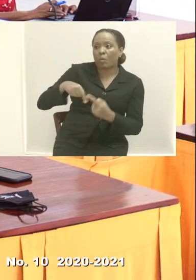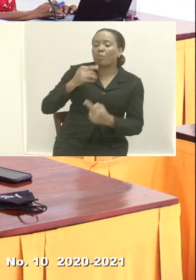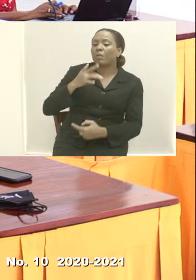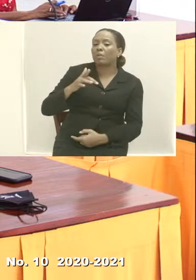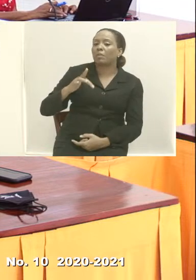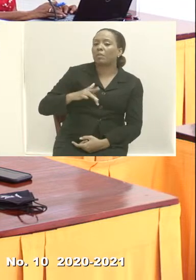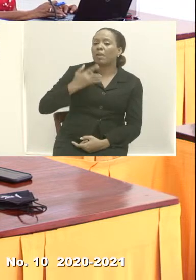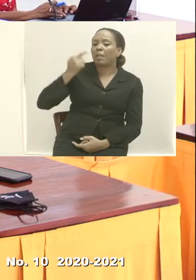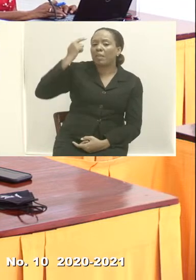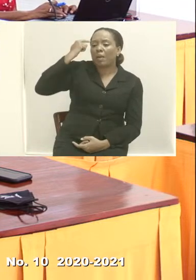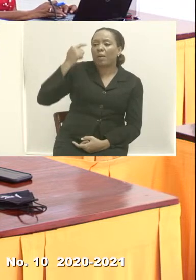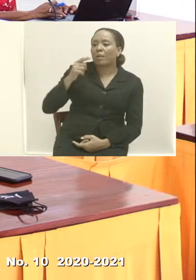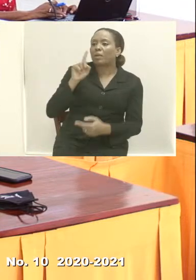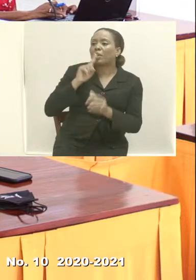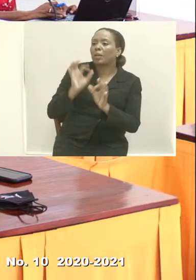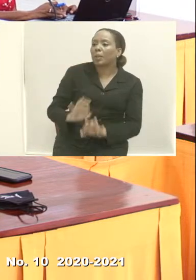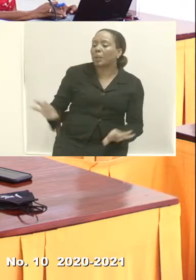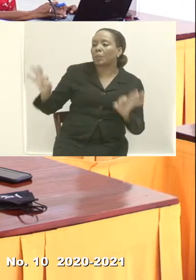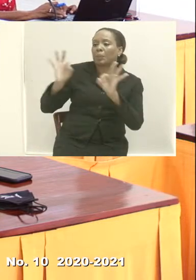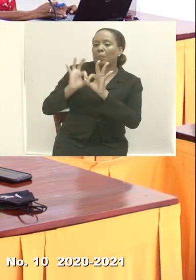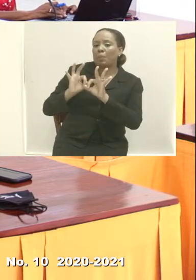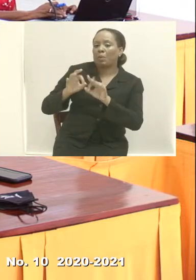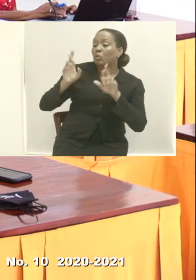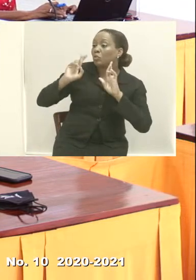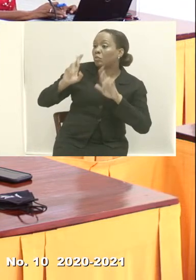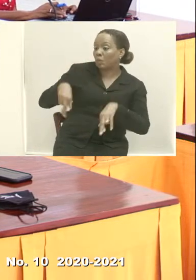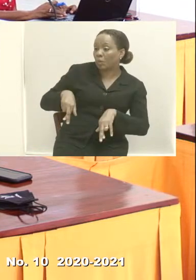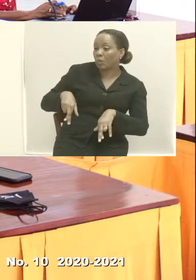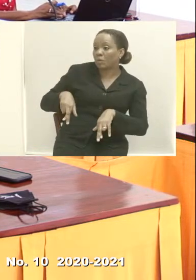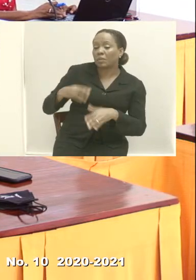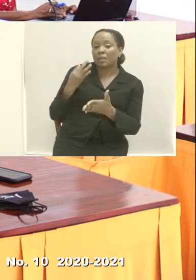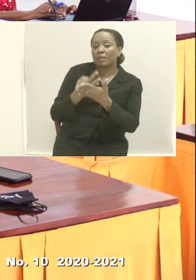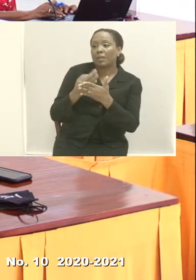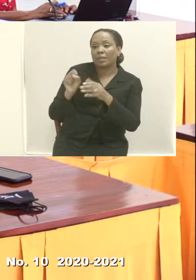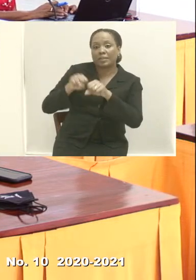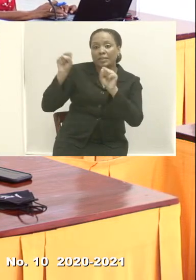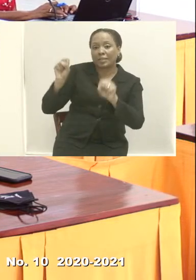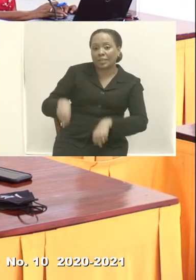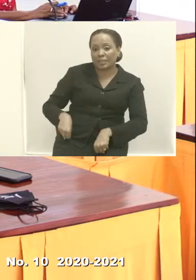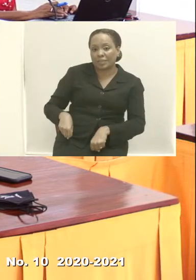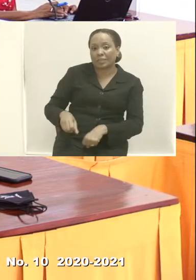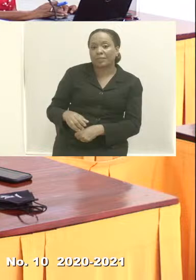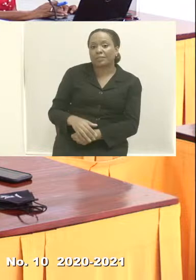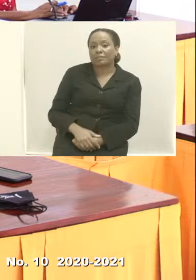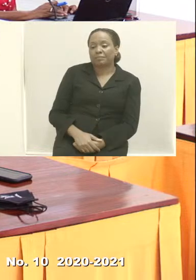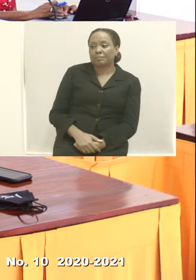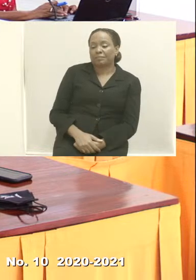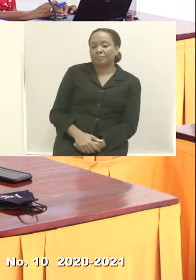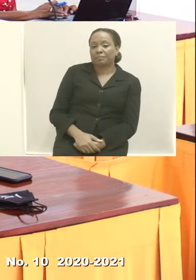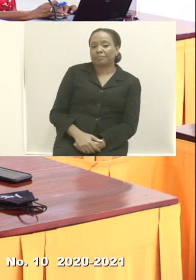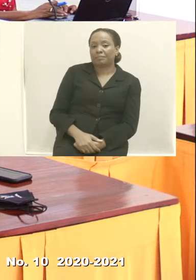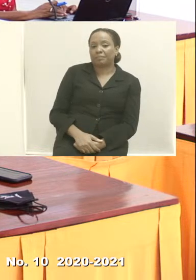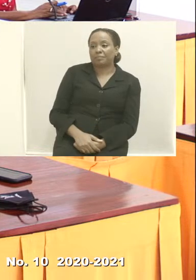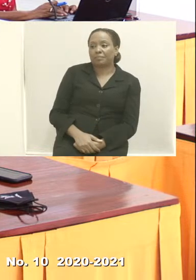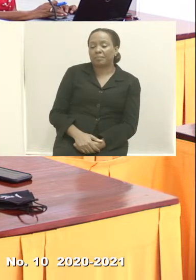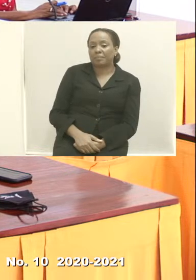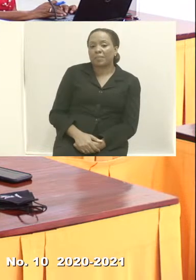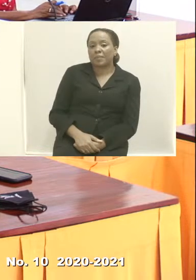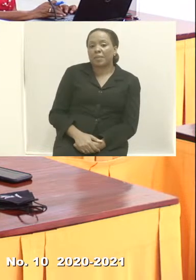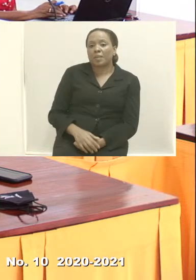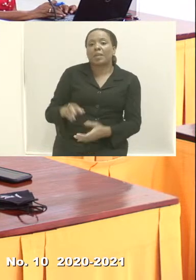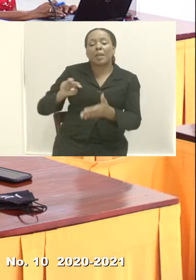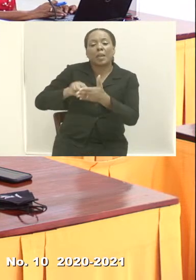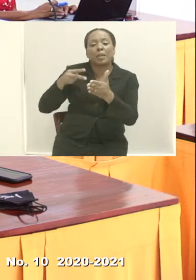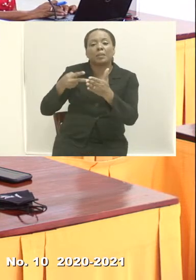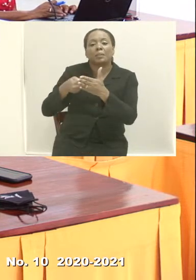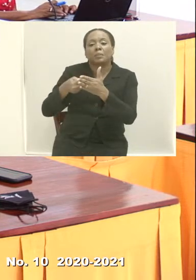a serious response to the financial hardship which has been confronting a sector that was forced to go on a